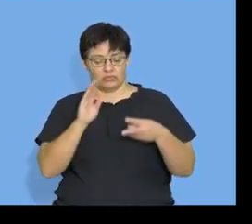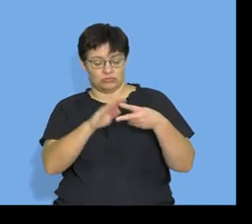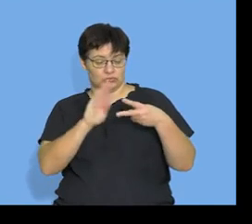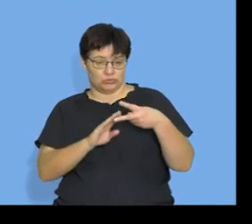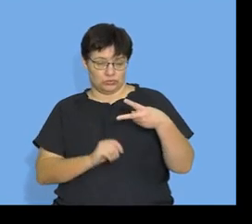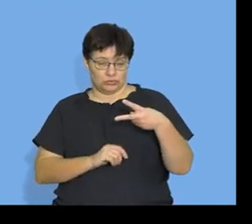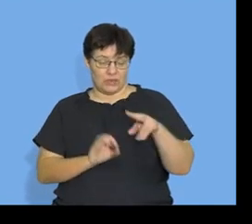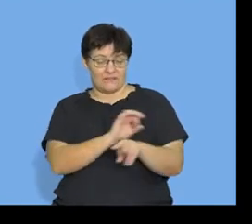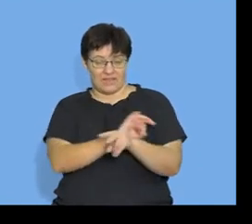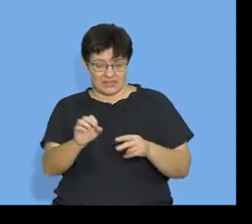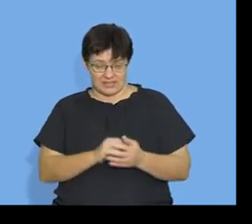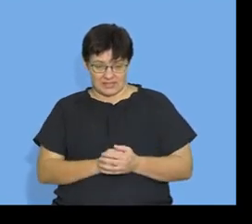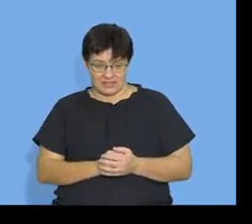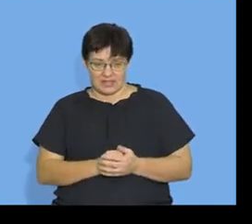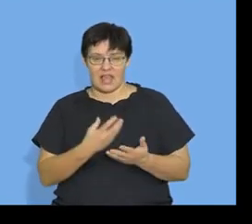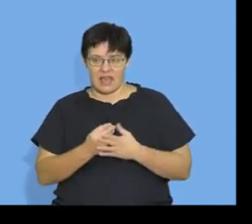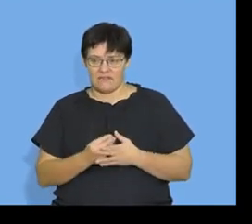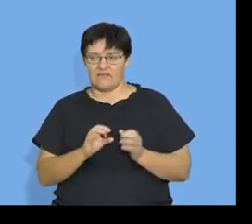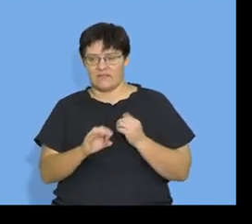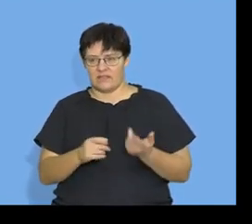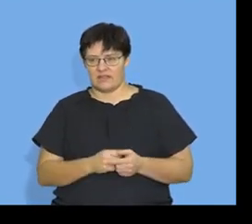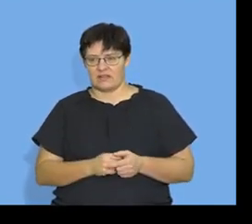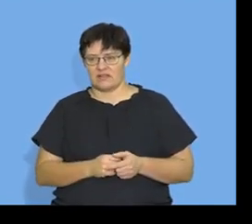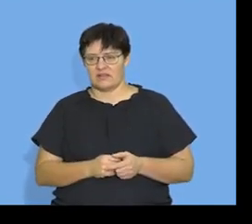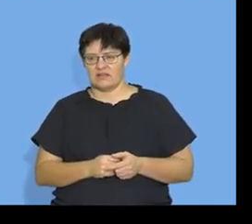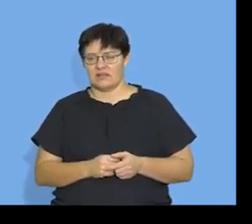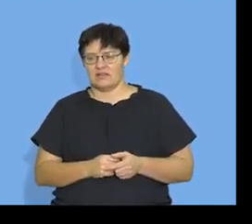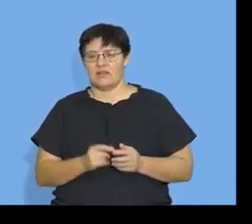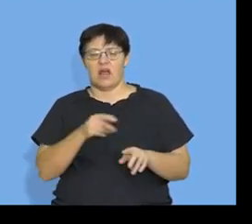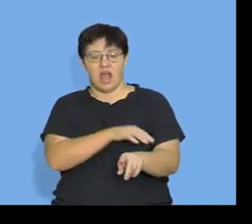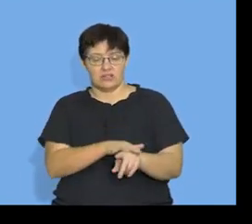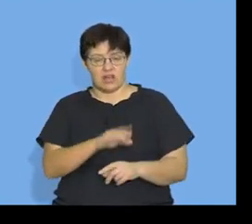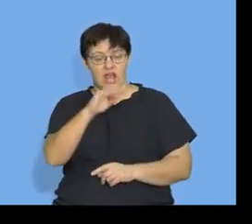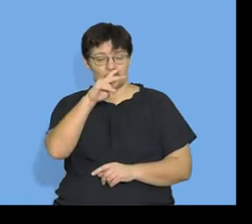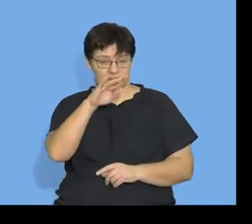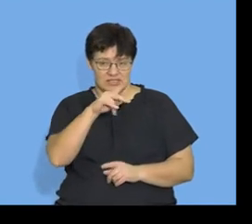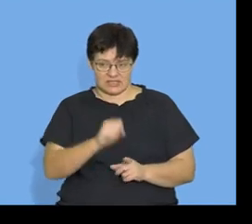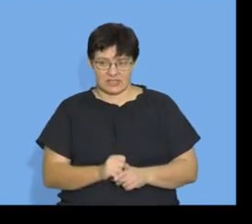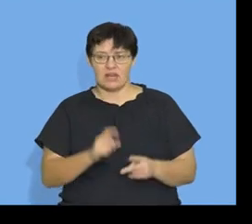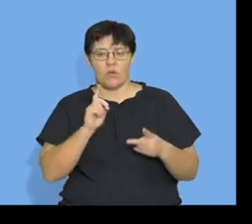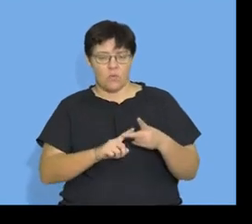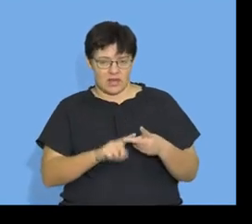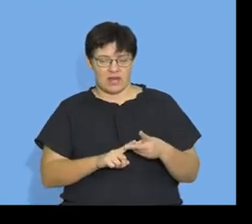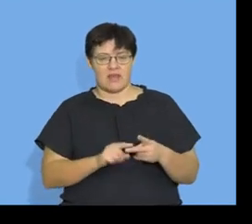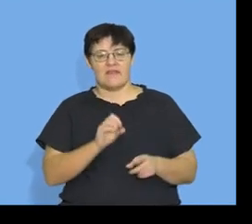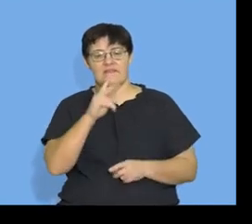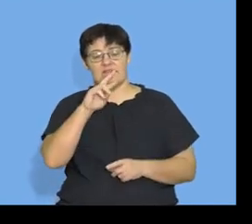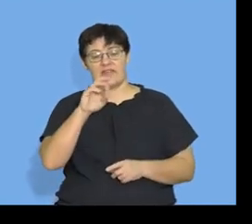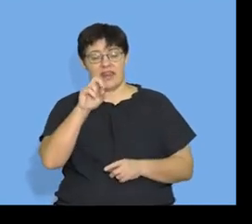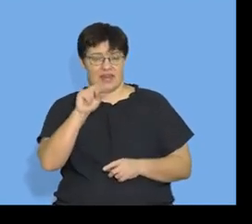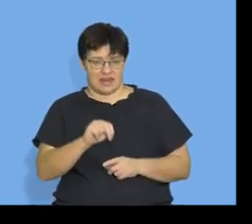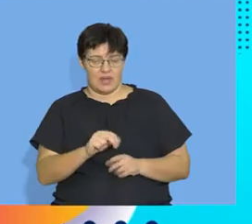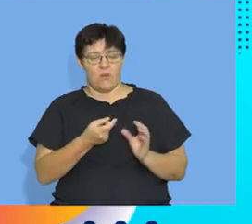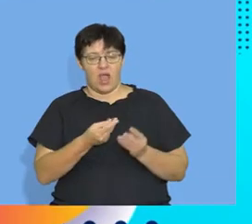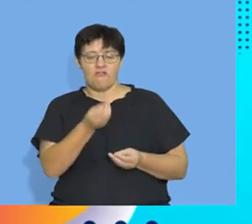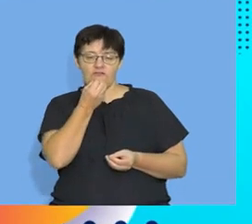got two umbilical veins, and you've got two umbilical arteries, my apologies, and you've got a single umbilical